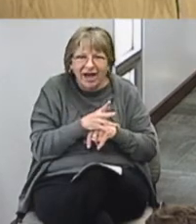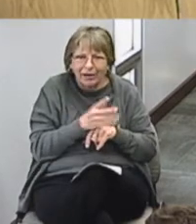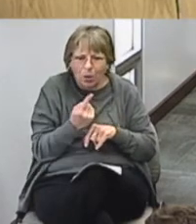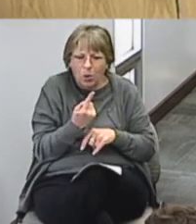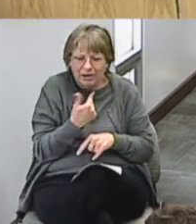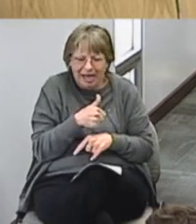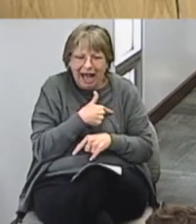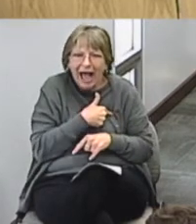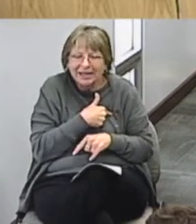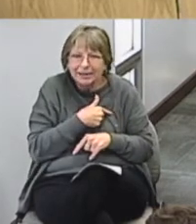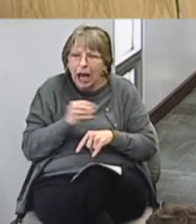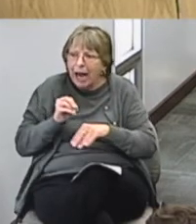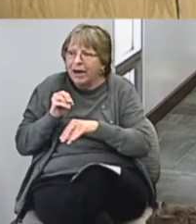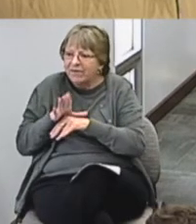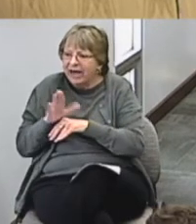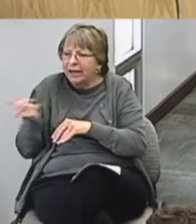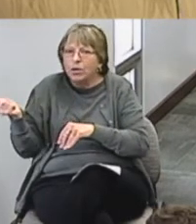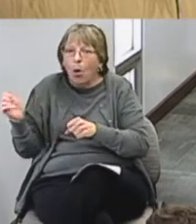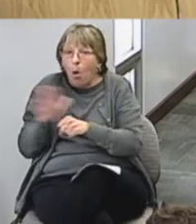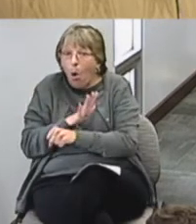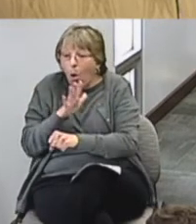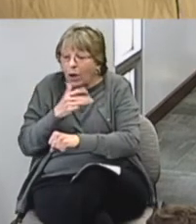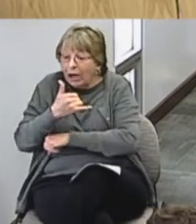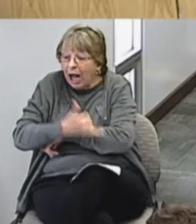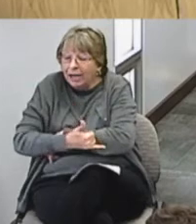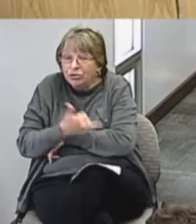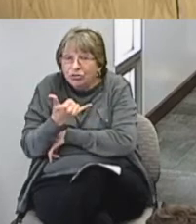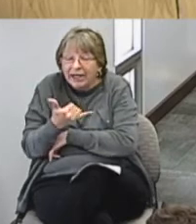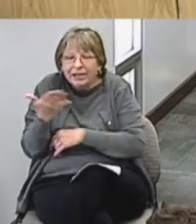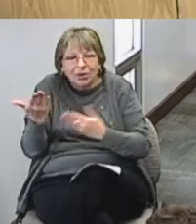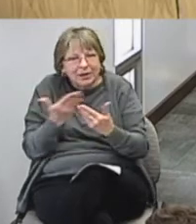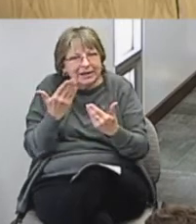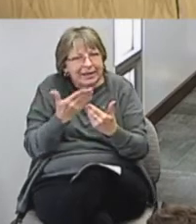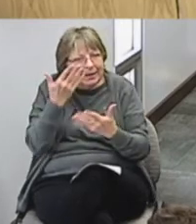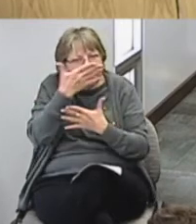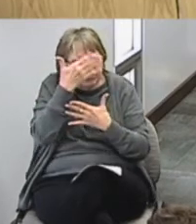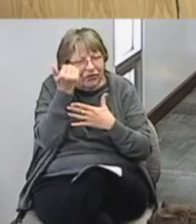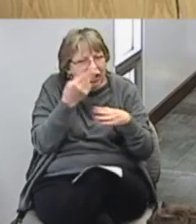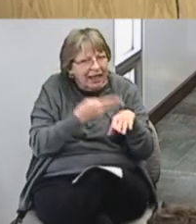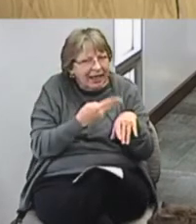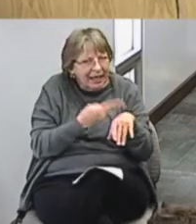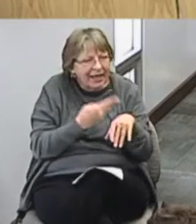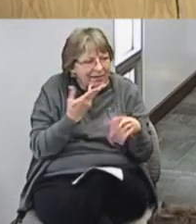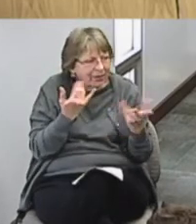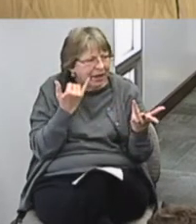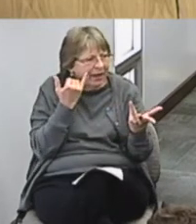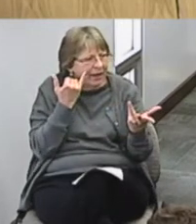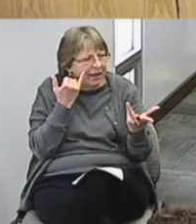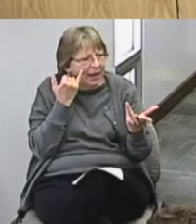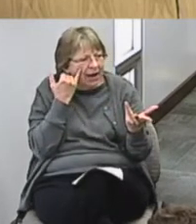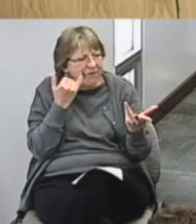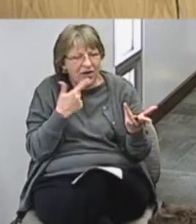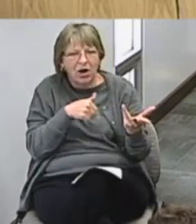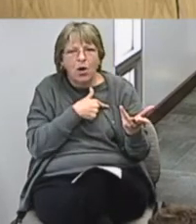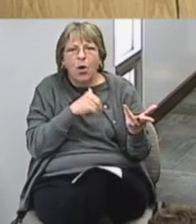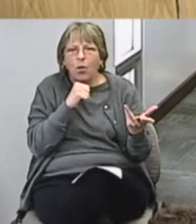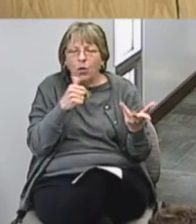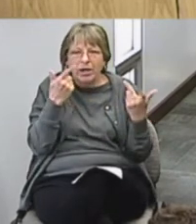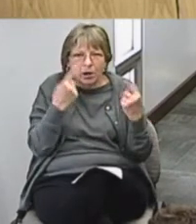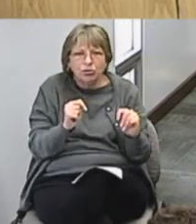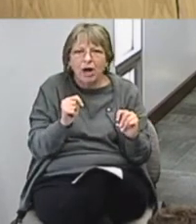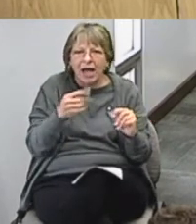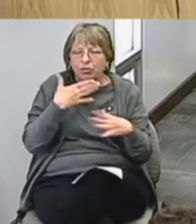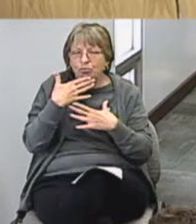as a whole. So just, it's easy to forget history if an effort isn't made to greater educate people.